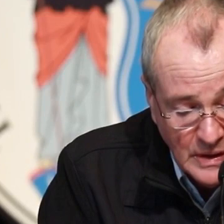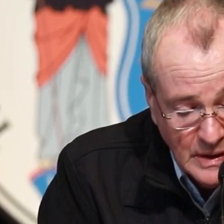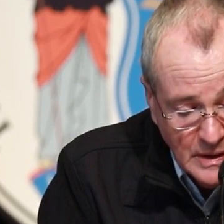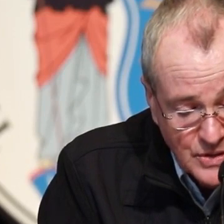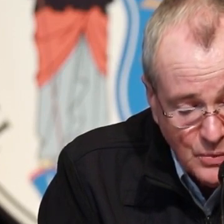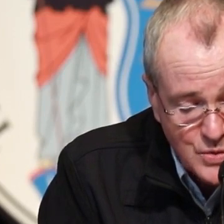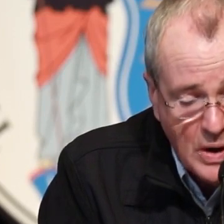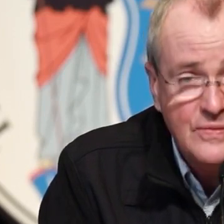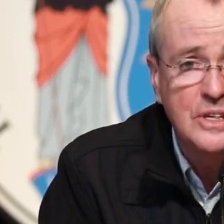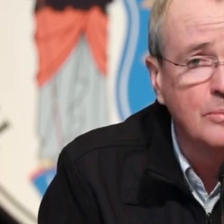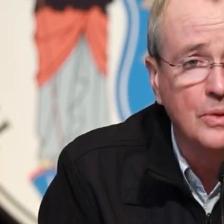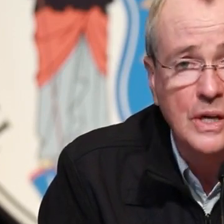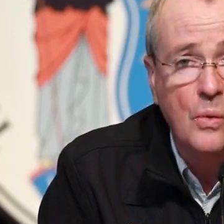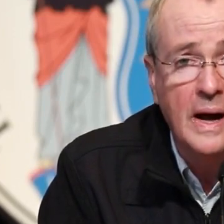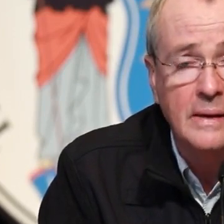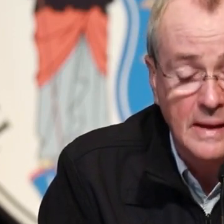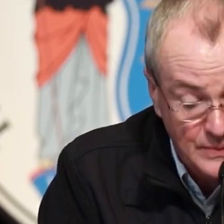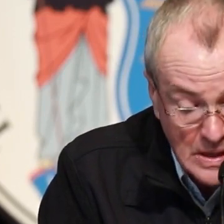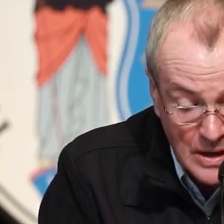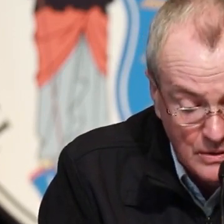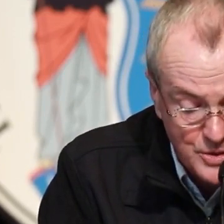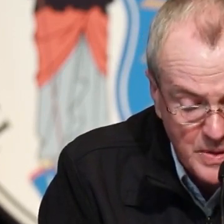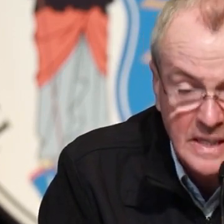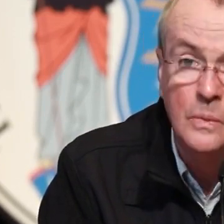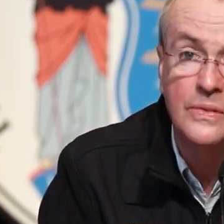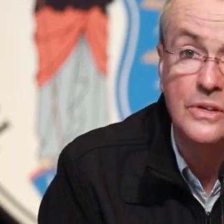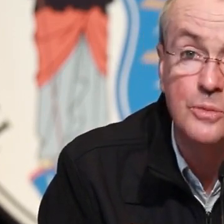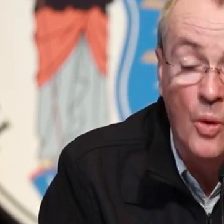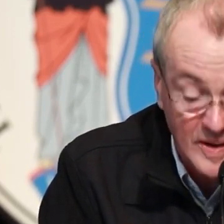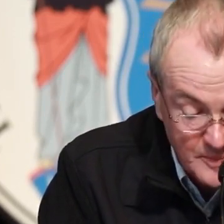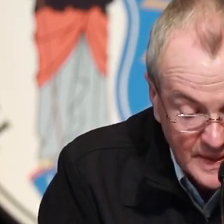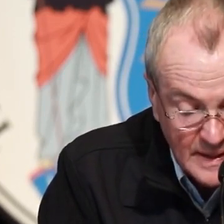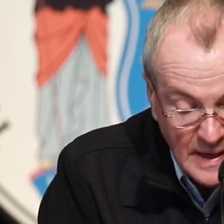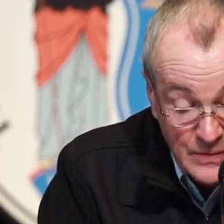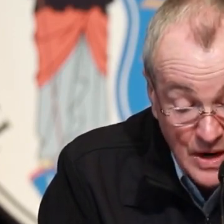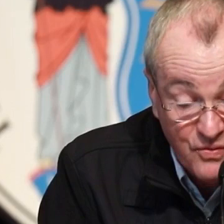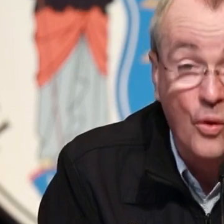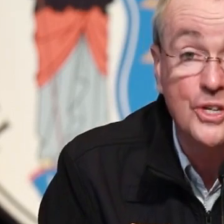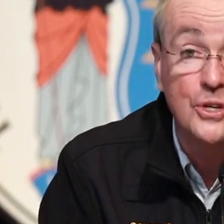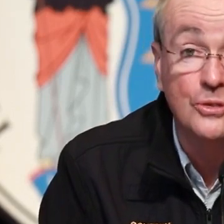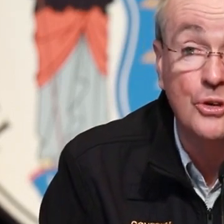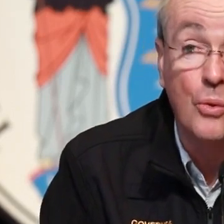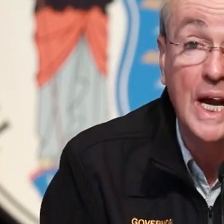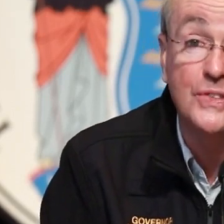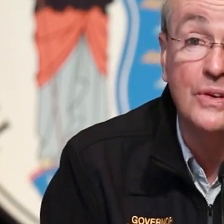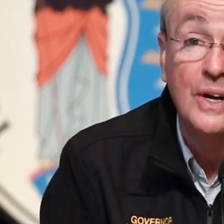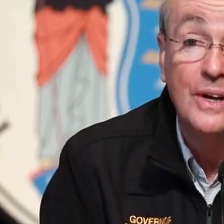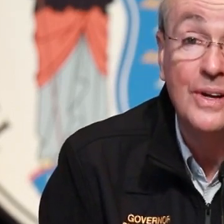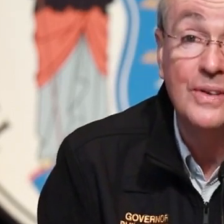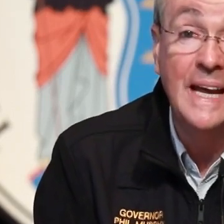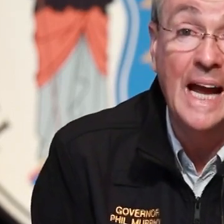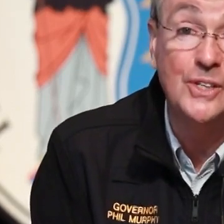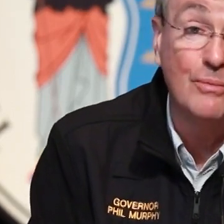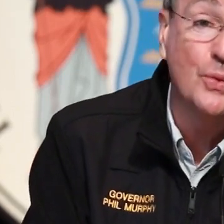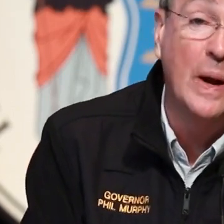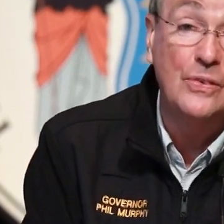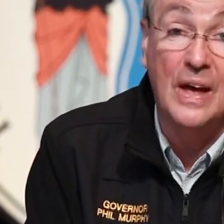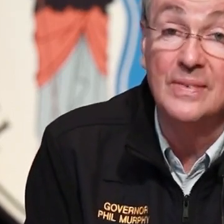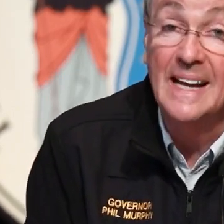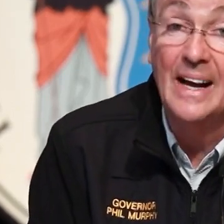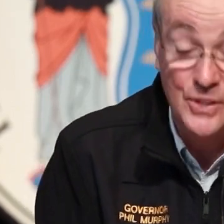condolences to his wife, Kimberly, who I had the honor of speaking with this morning, and their 4 children who range in age